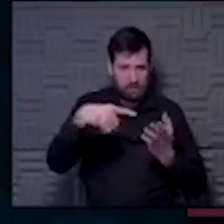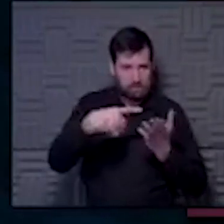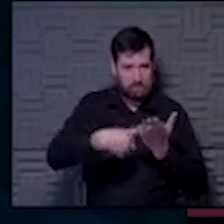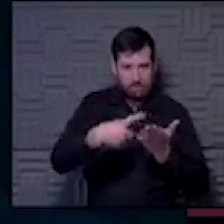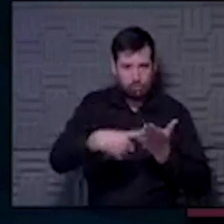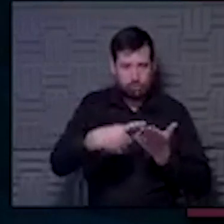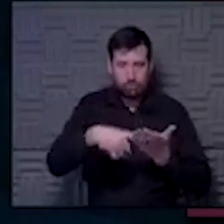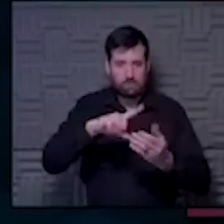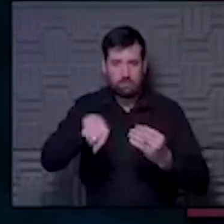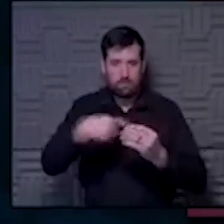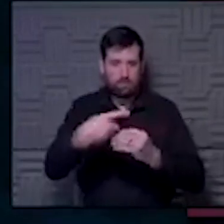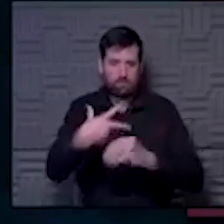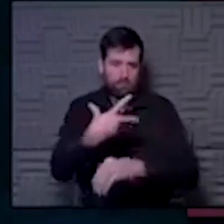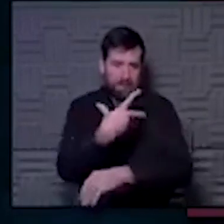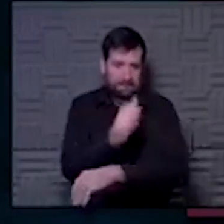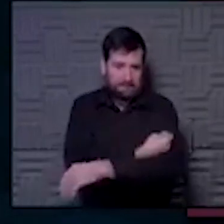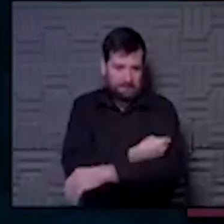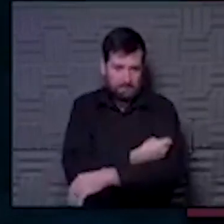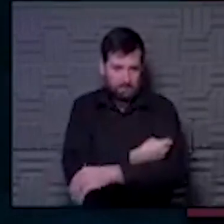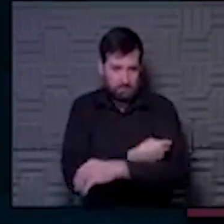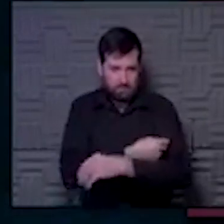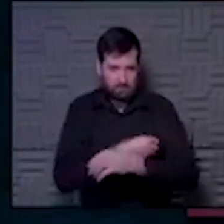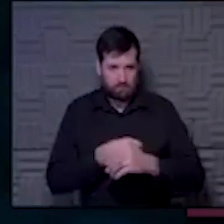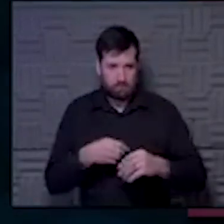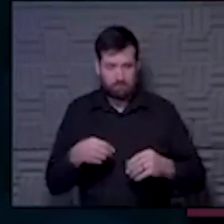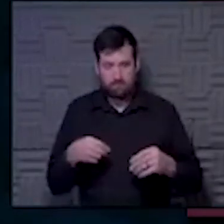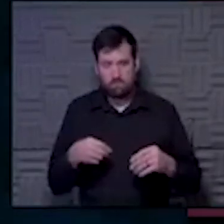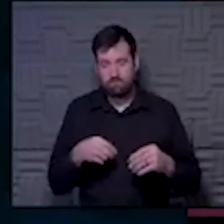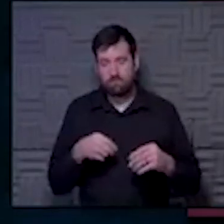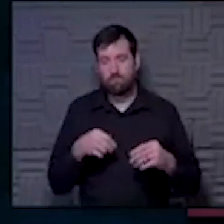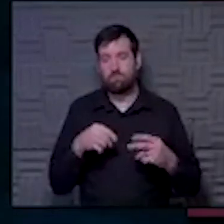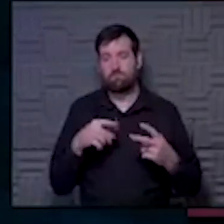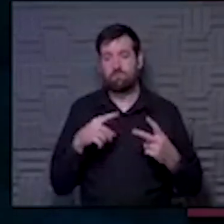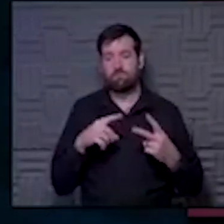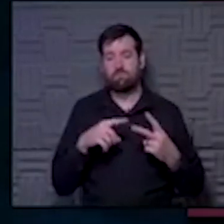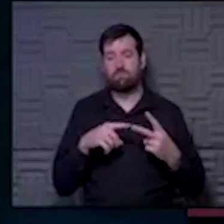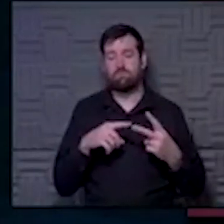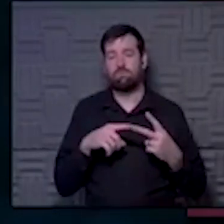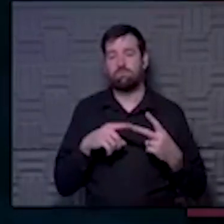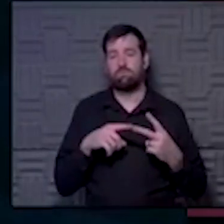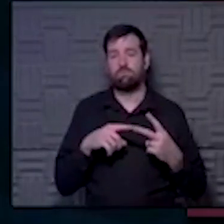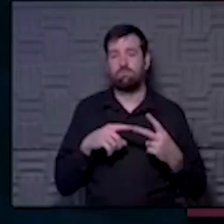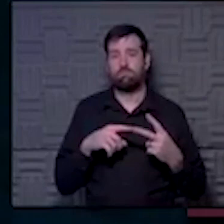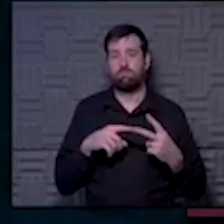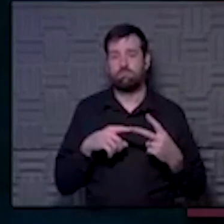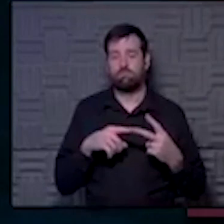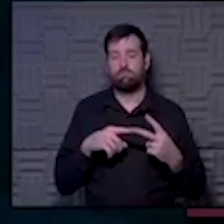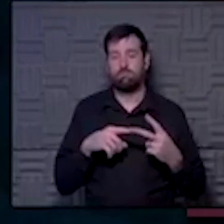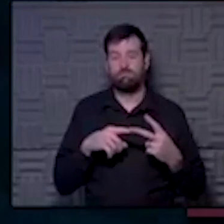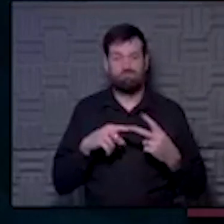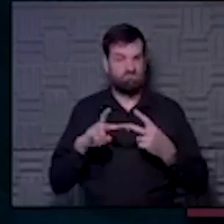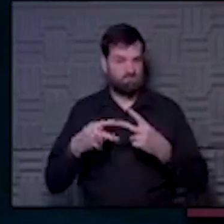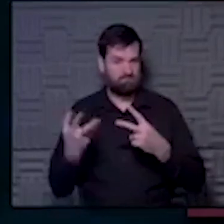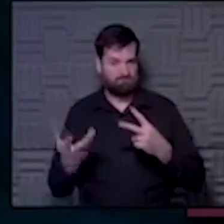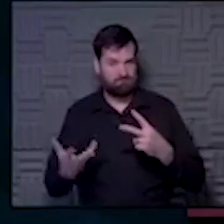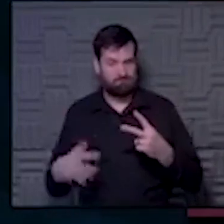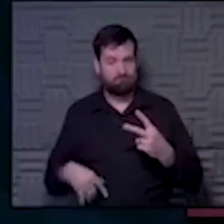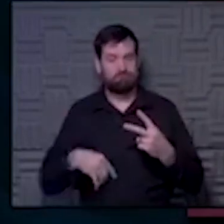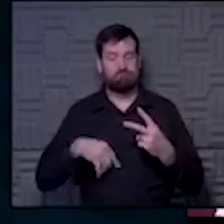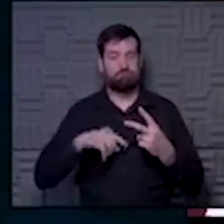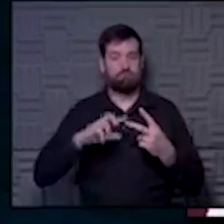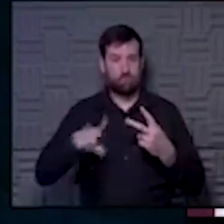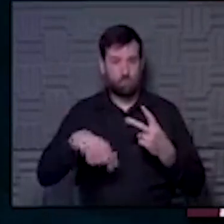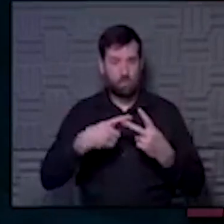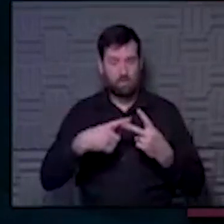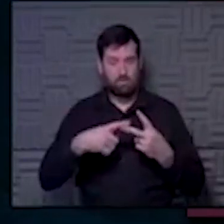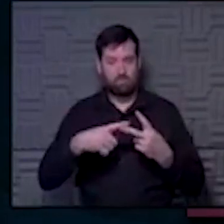on about vaccines on these calls, vaccination? And in the second part is, when you have these